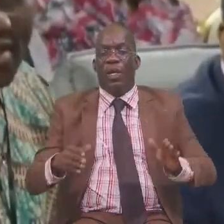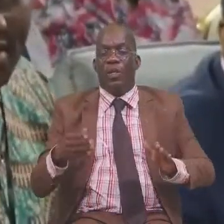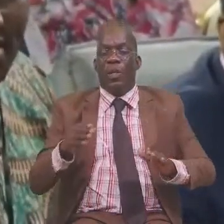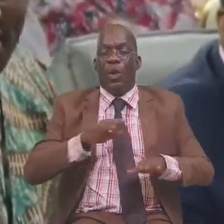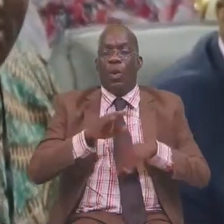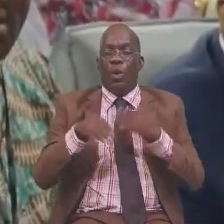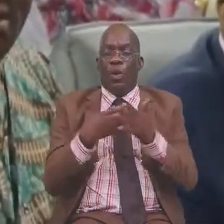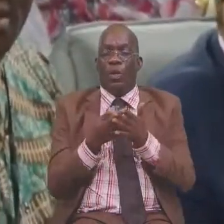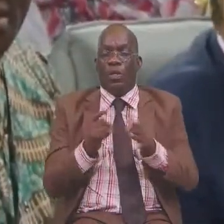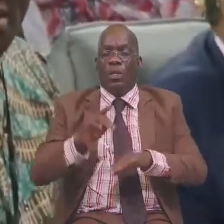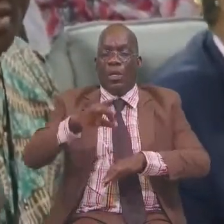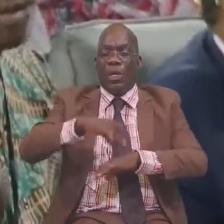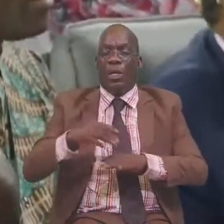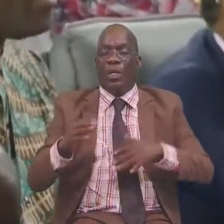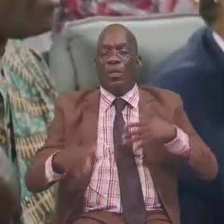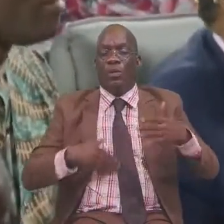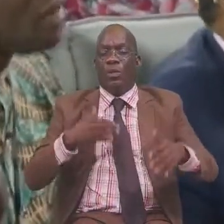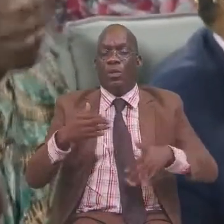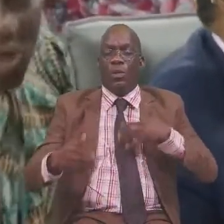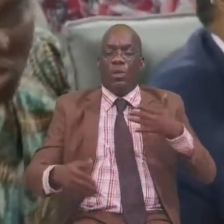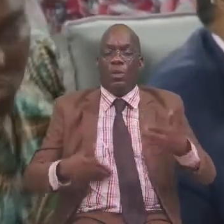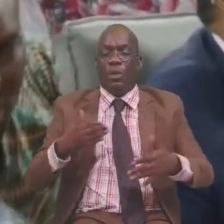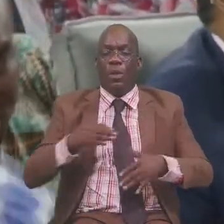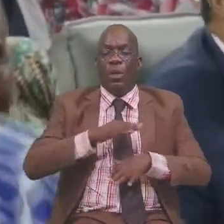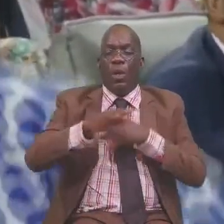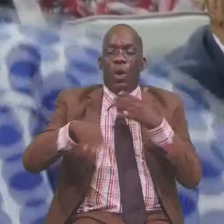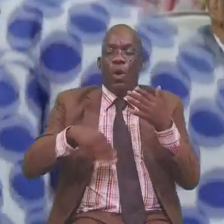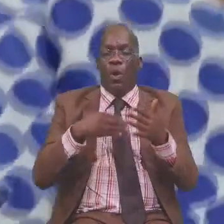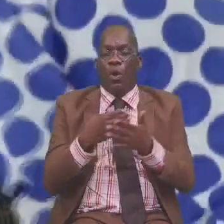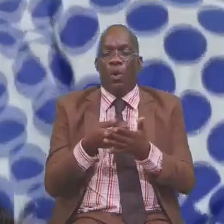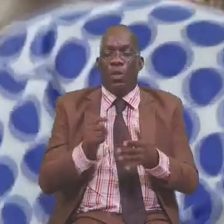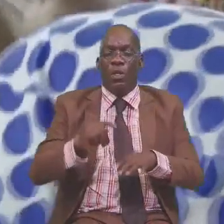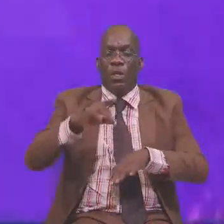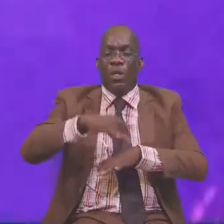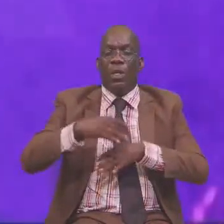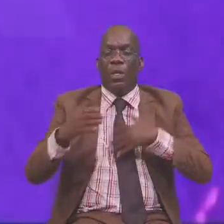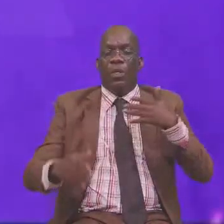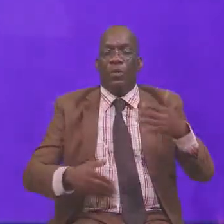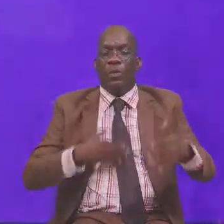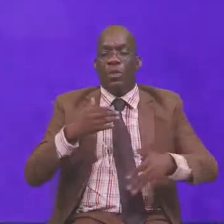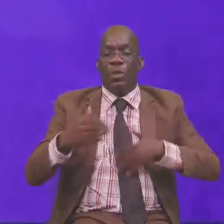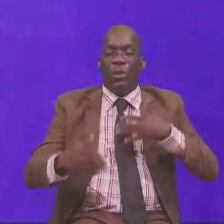earth rejoice, all the earth